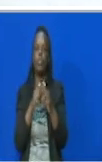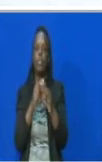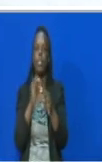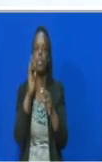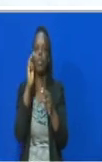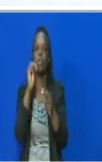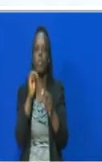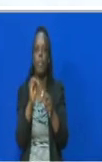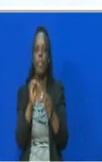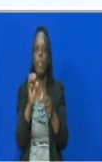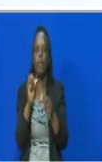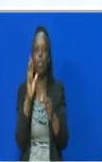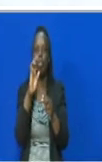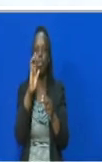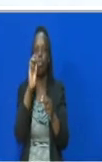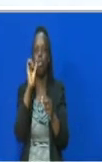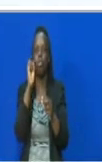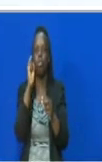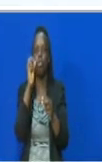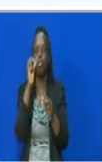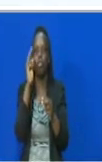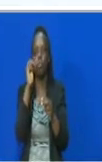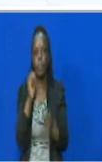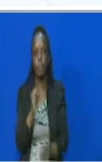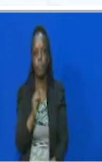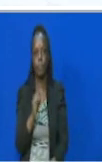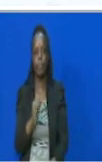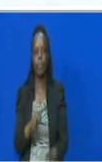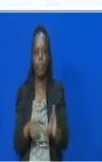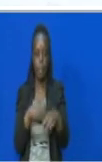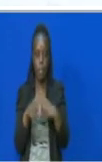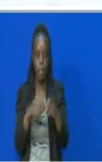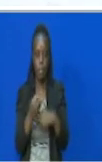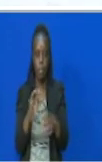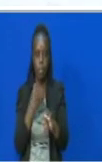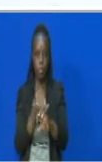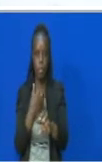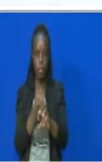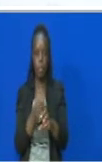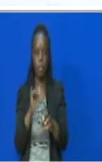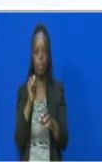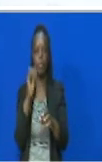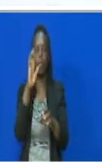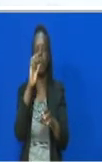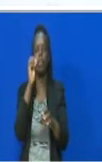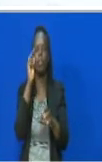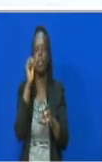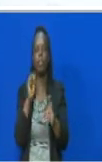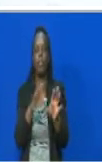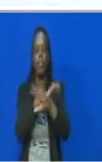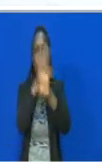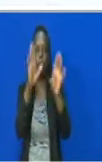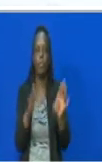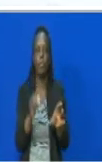is the corrosion or the reaction of metal iron with the atmospheric oxygen